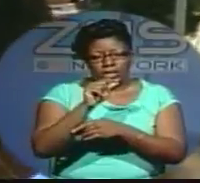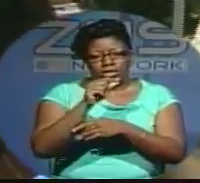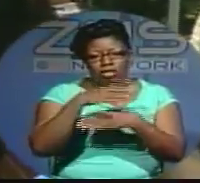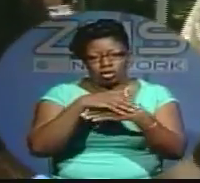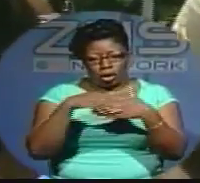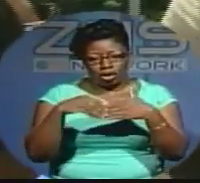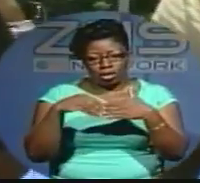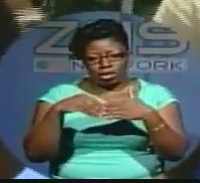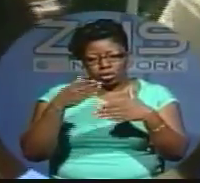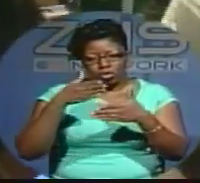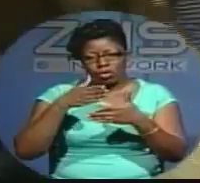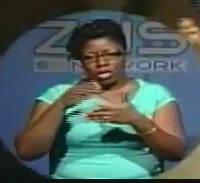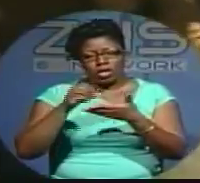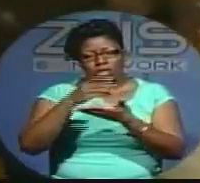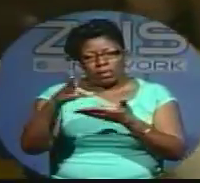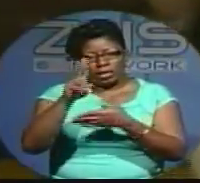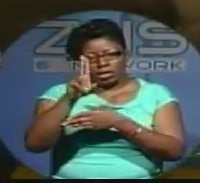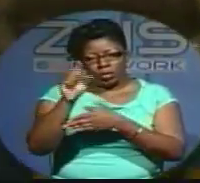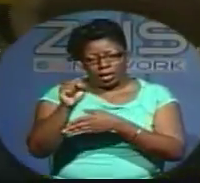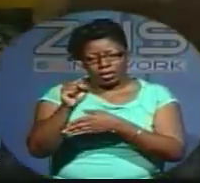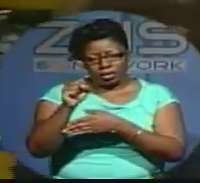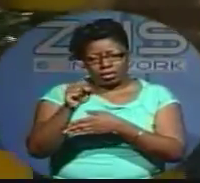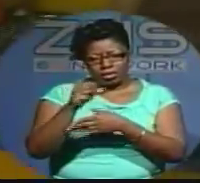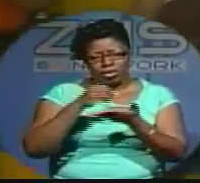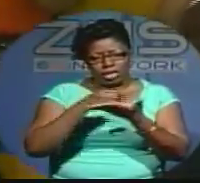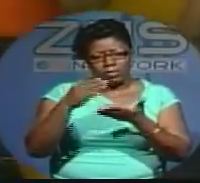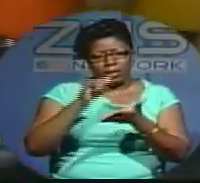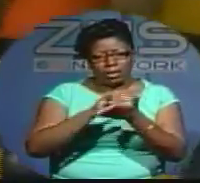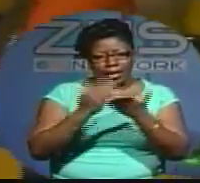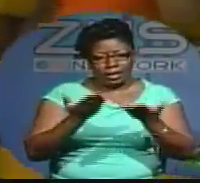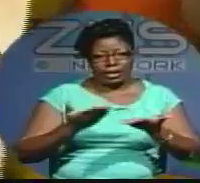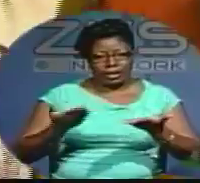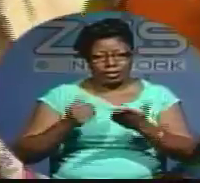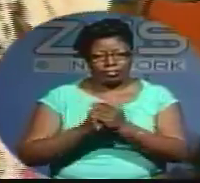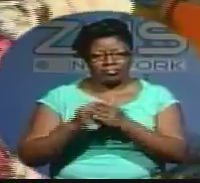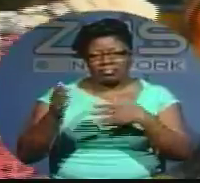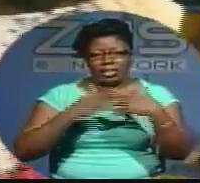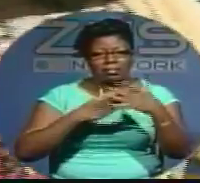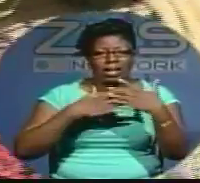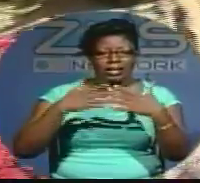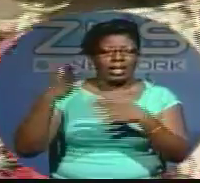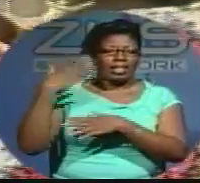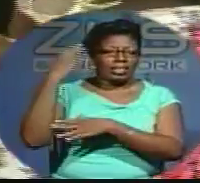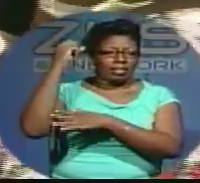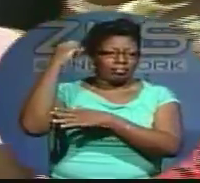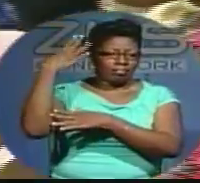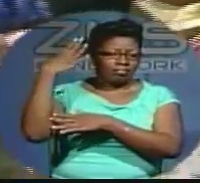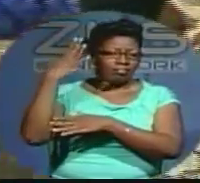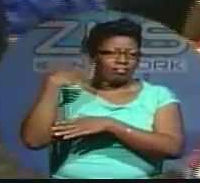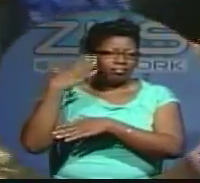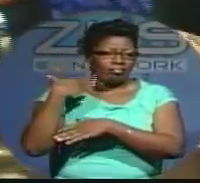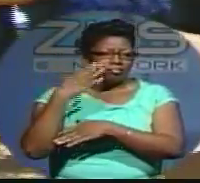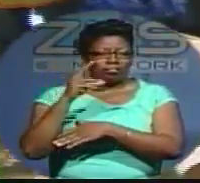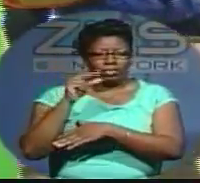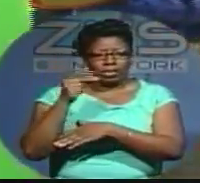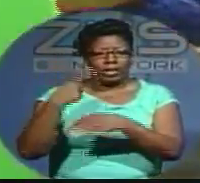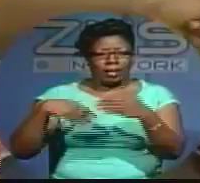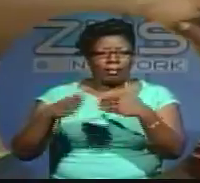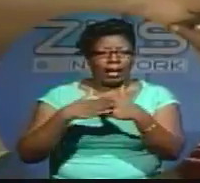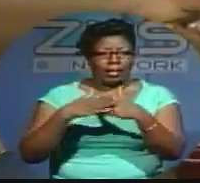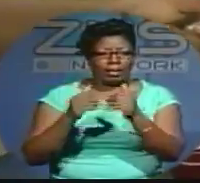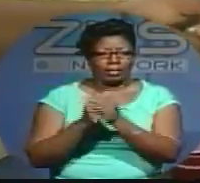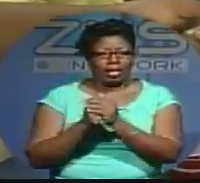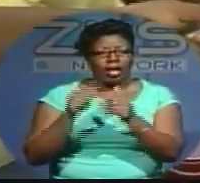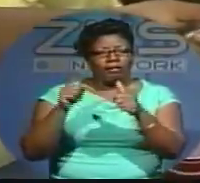you could spend here, and it goes a long way. And despite the heat, many say they will be coming back for more next year. I'm a first time